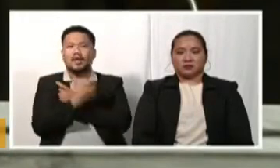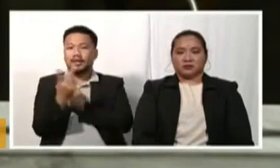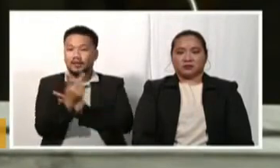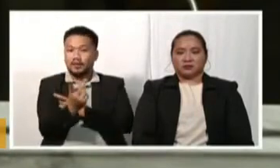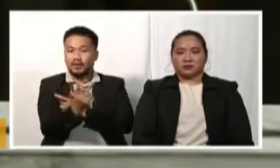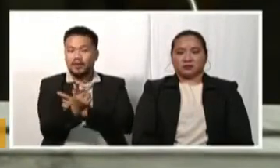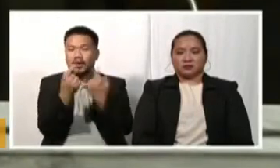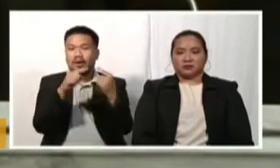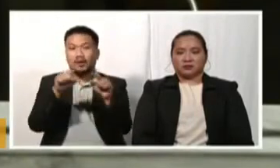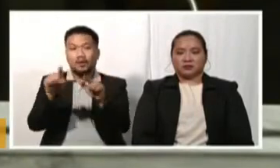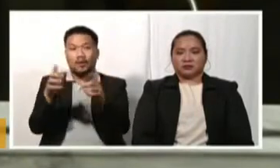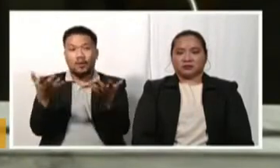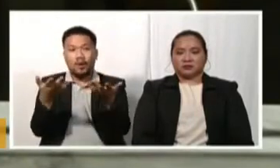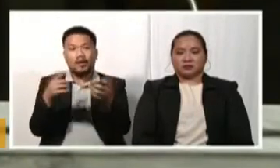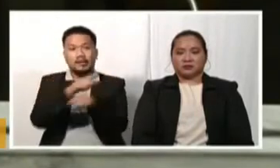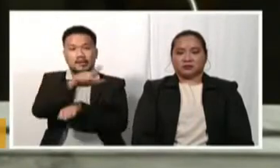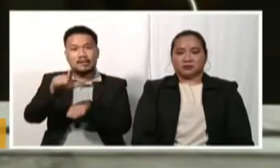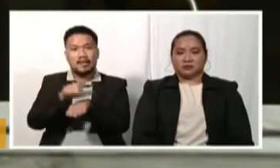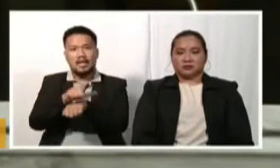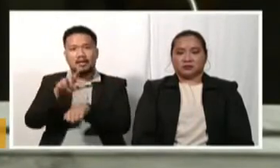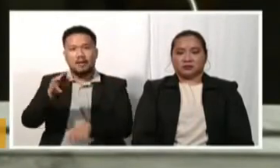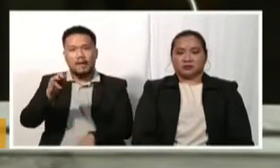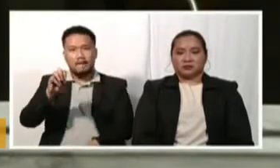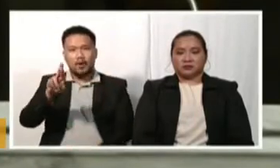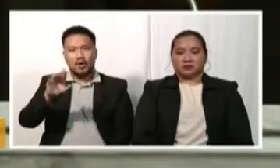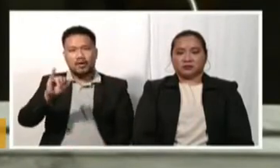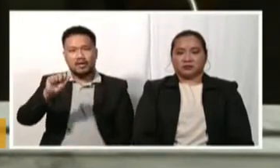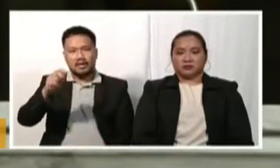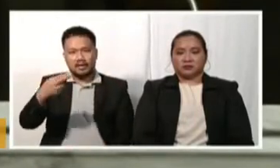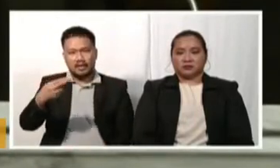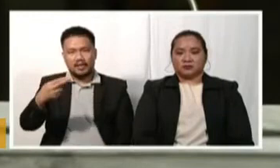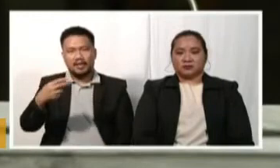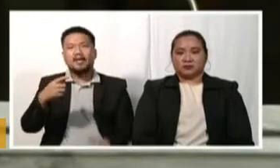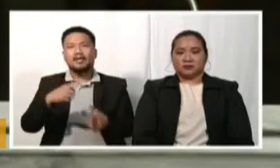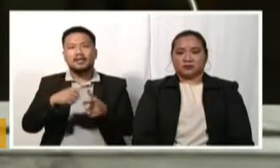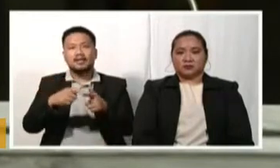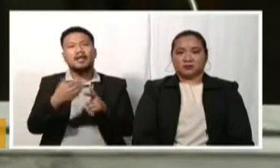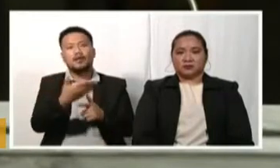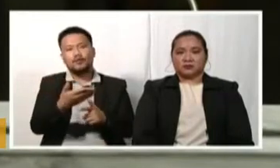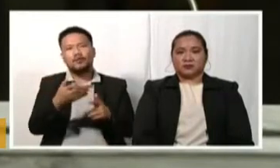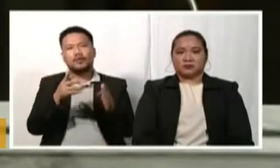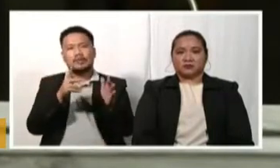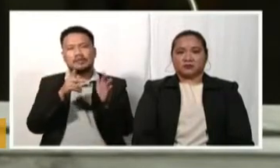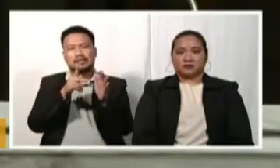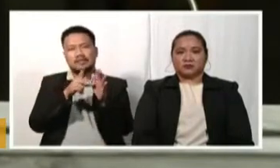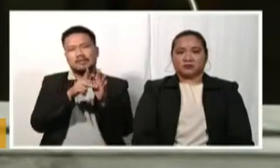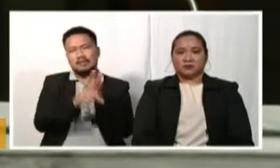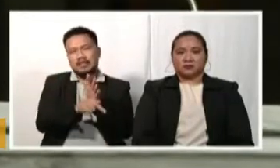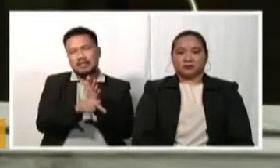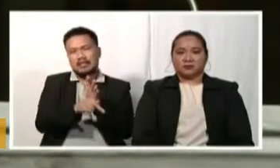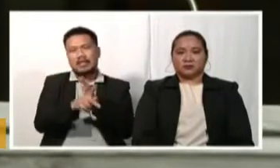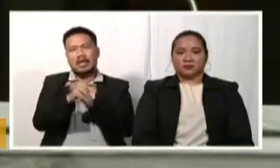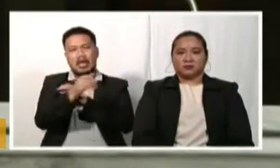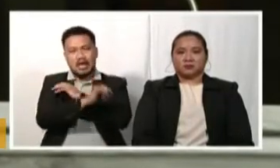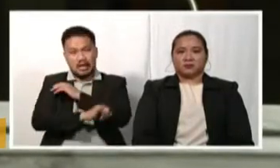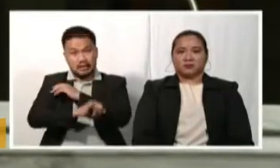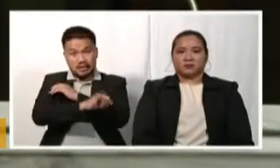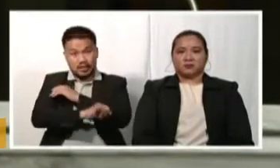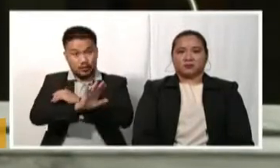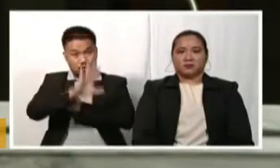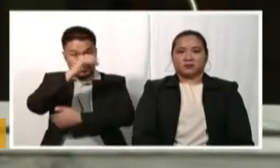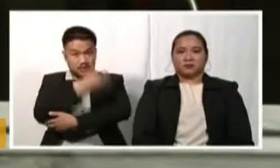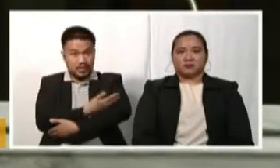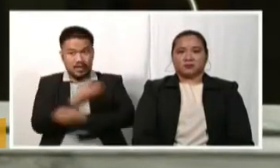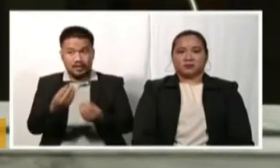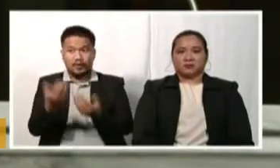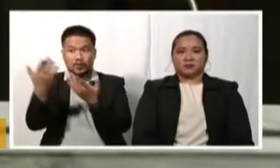of Moriah. There you shall offer him up as a holocaust on a